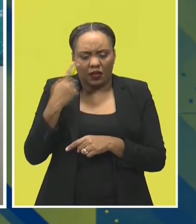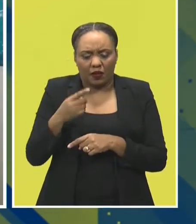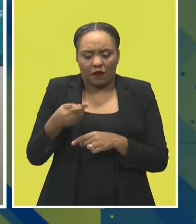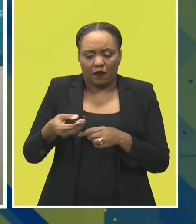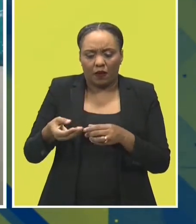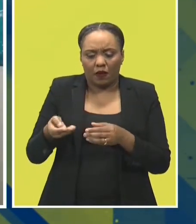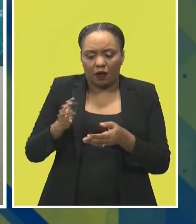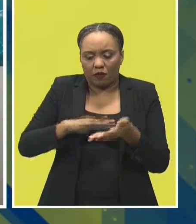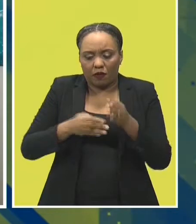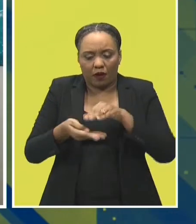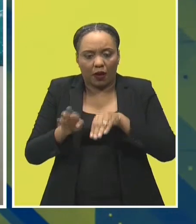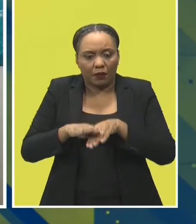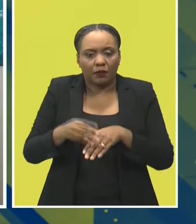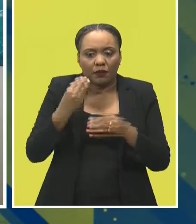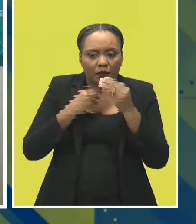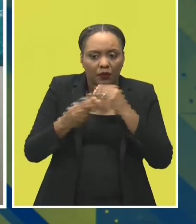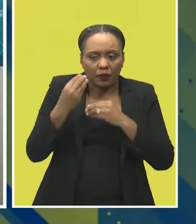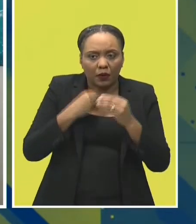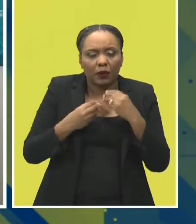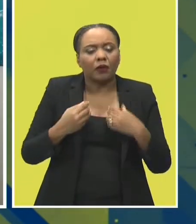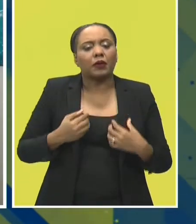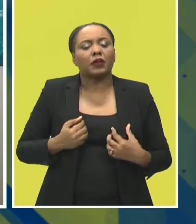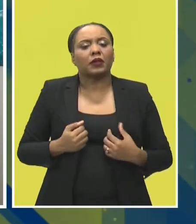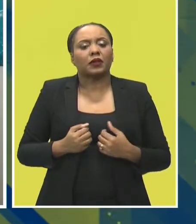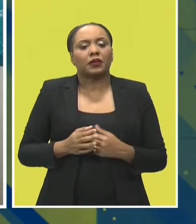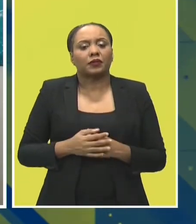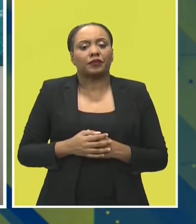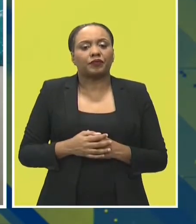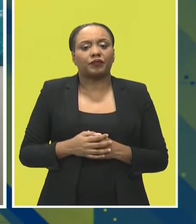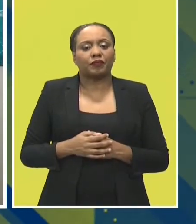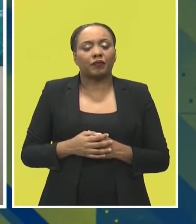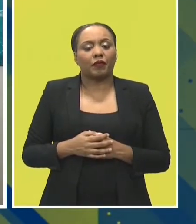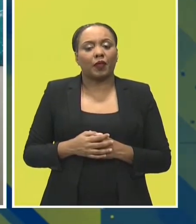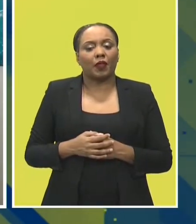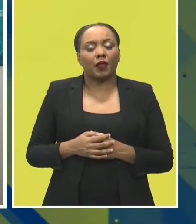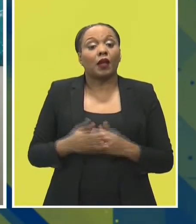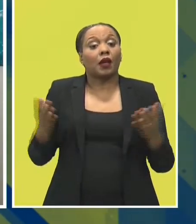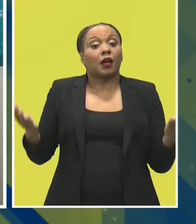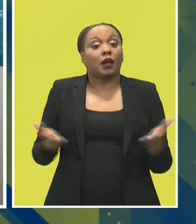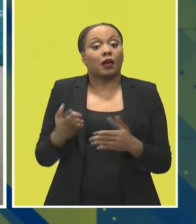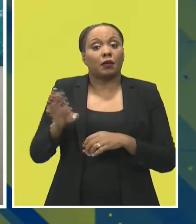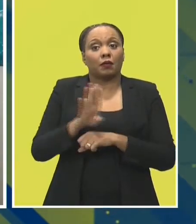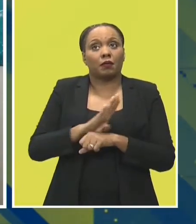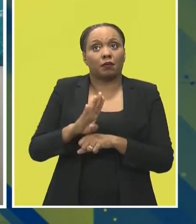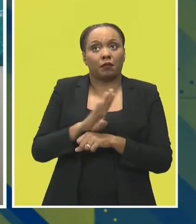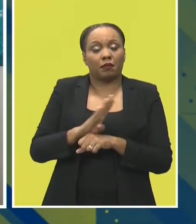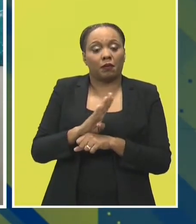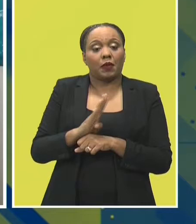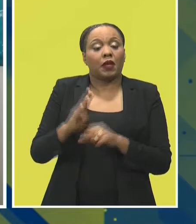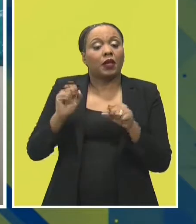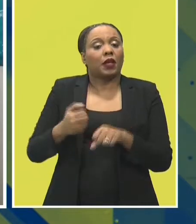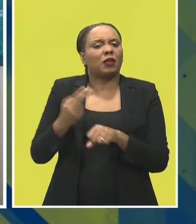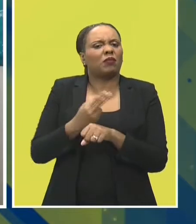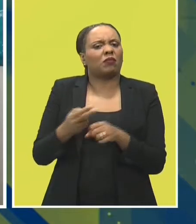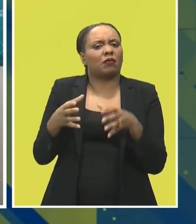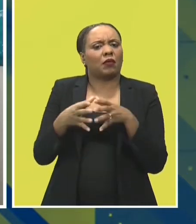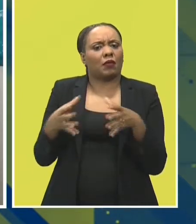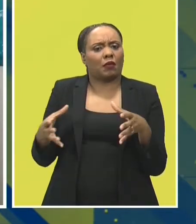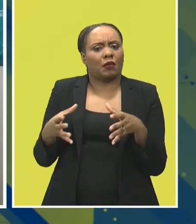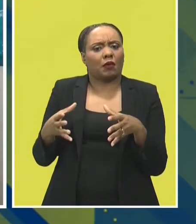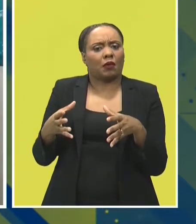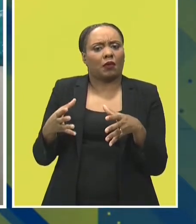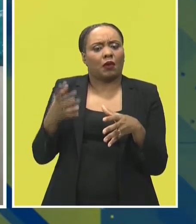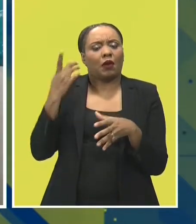field. On the island, we have many soap makers, so they can use this bioplastic to package